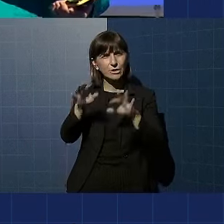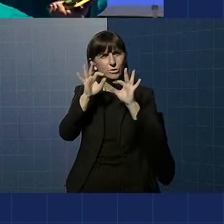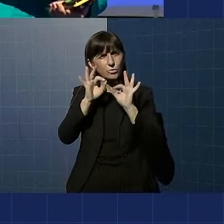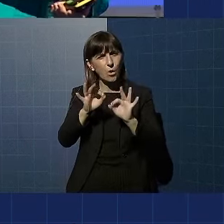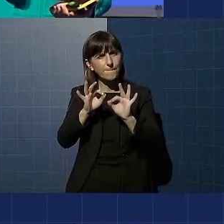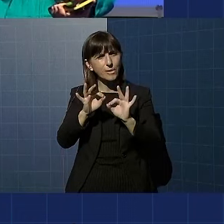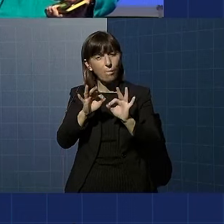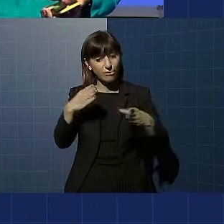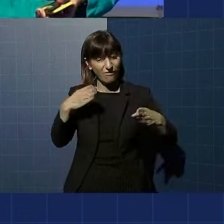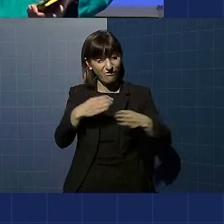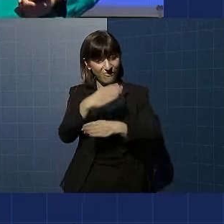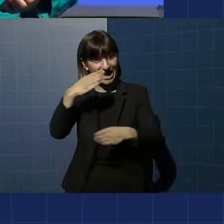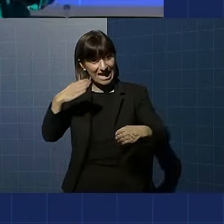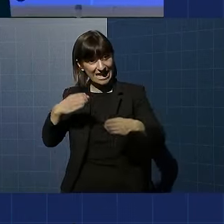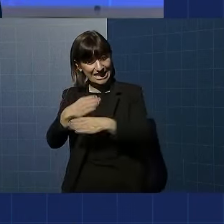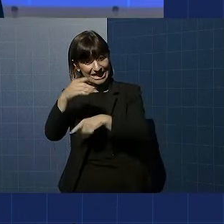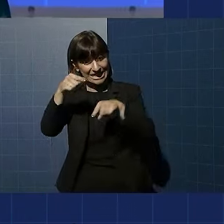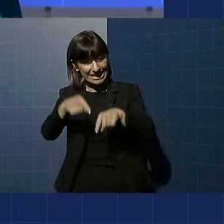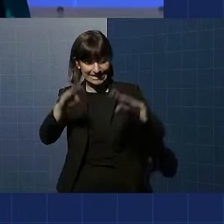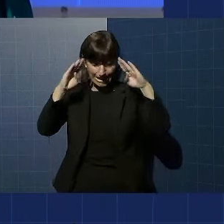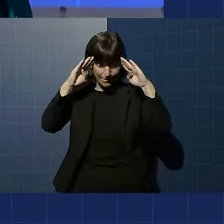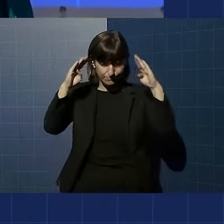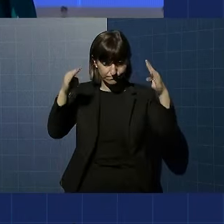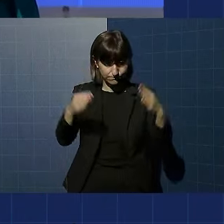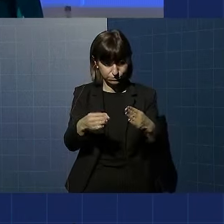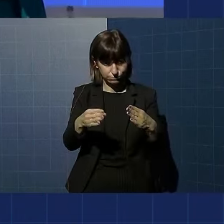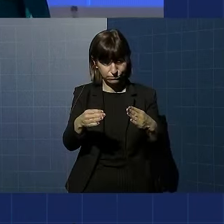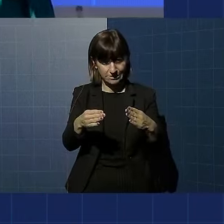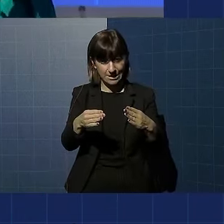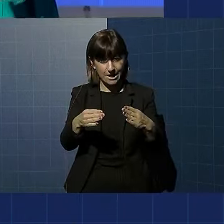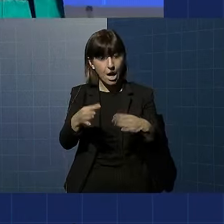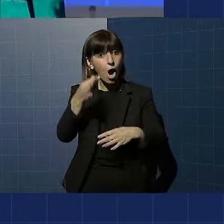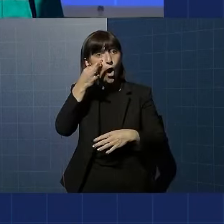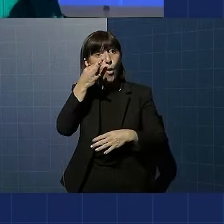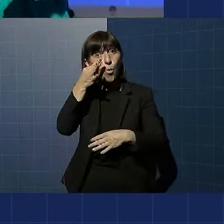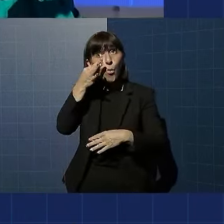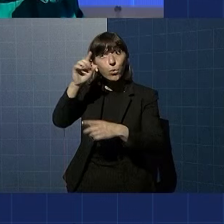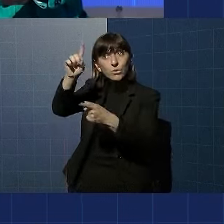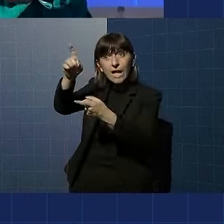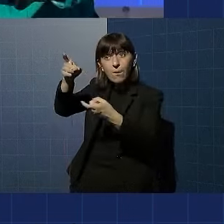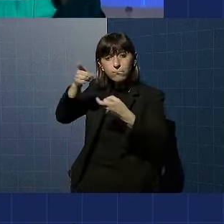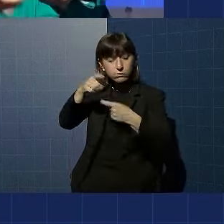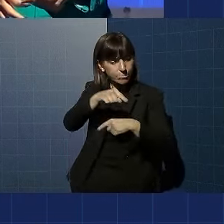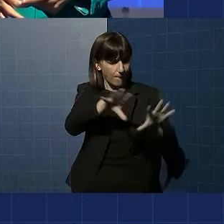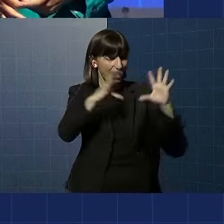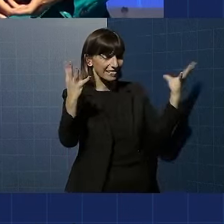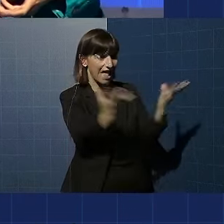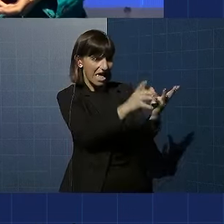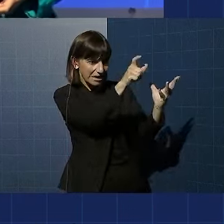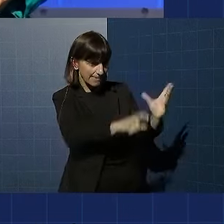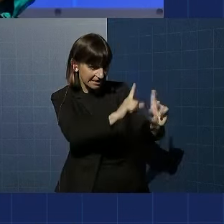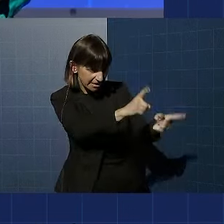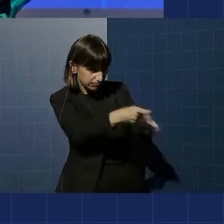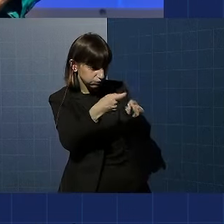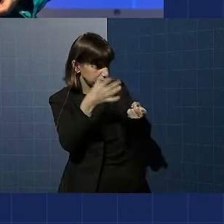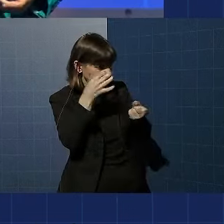patients here on Earth. They flew it into space, and they made sutures. So they basically had a surgery done in space on these little